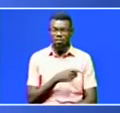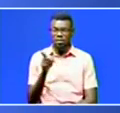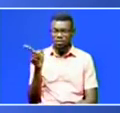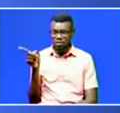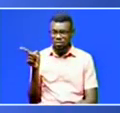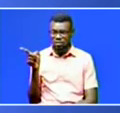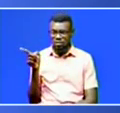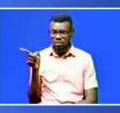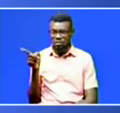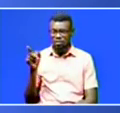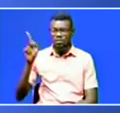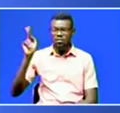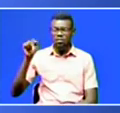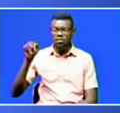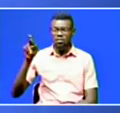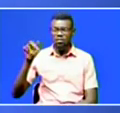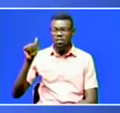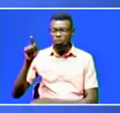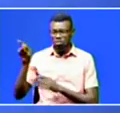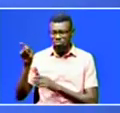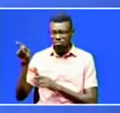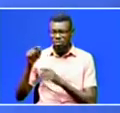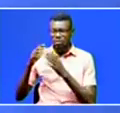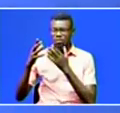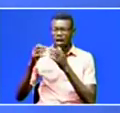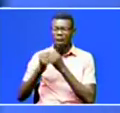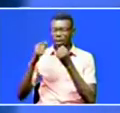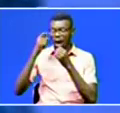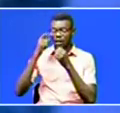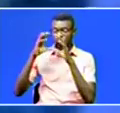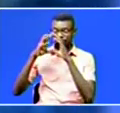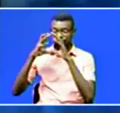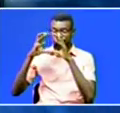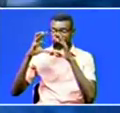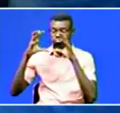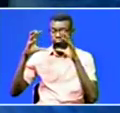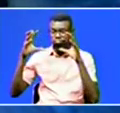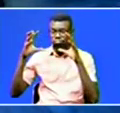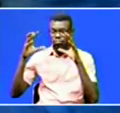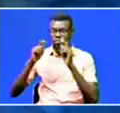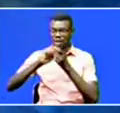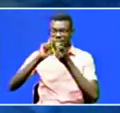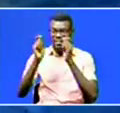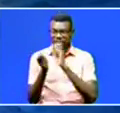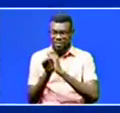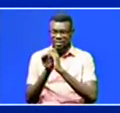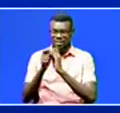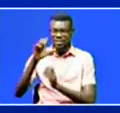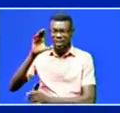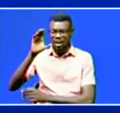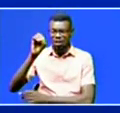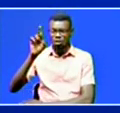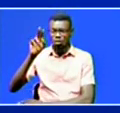Keratoconus occurs when the cornea thins out and bulges like a cone. Changing the shape of the cornea brings light rays out